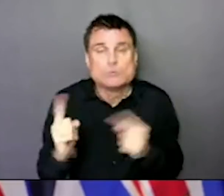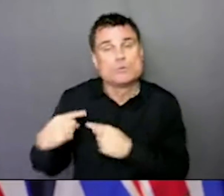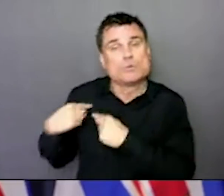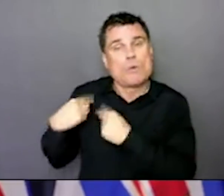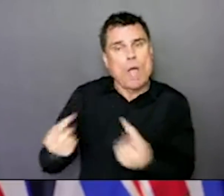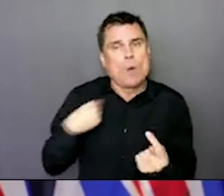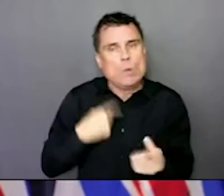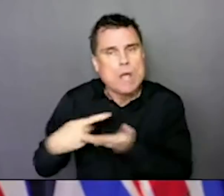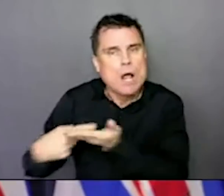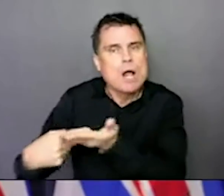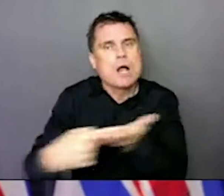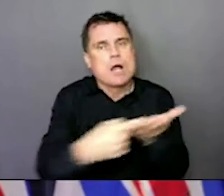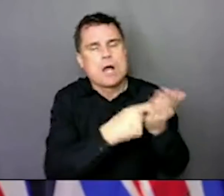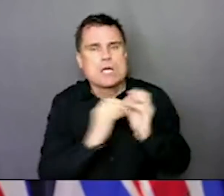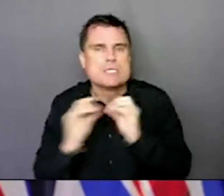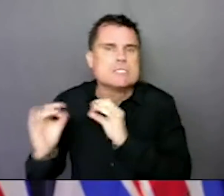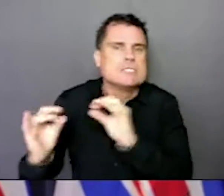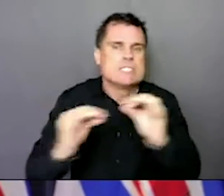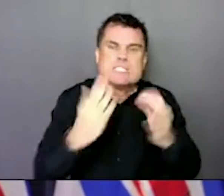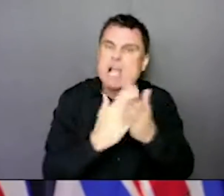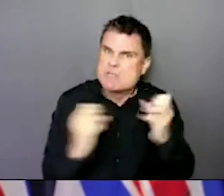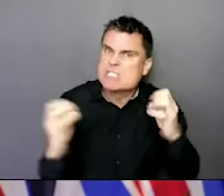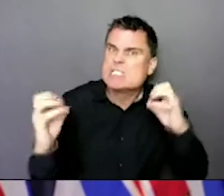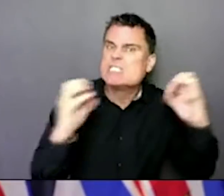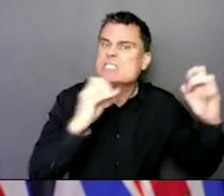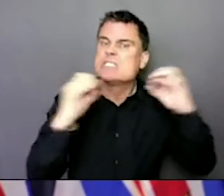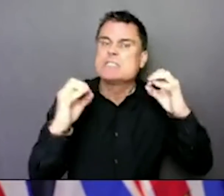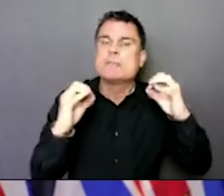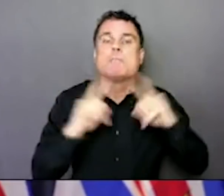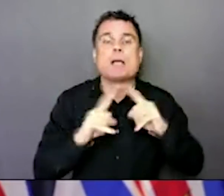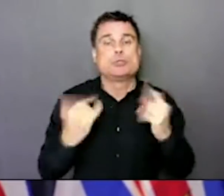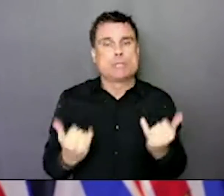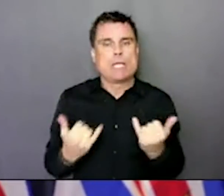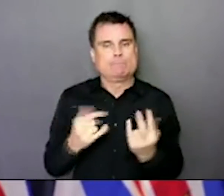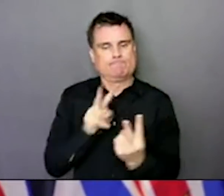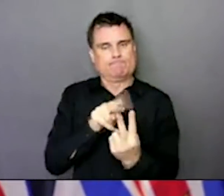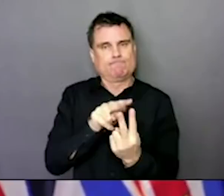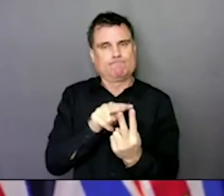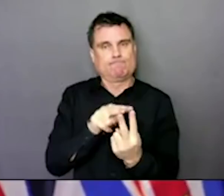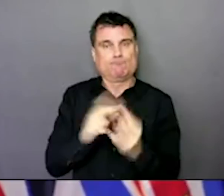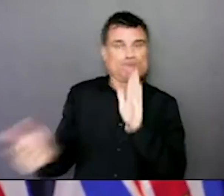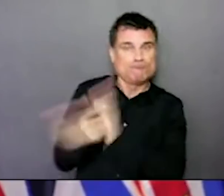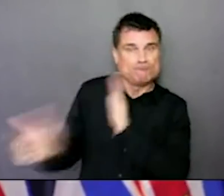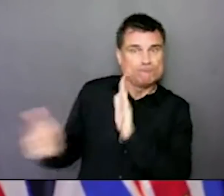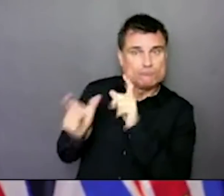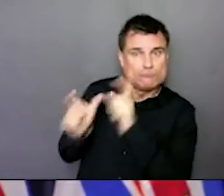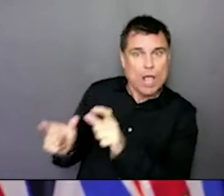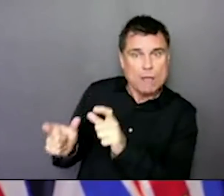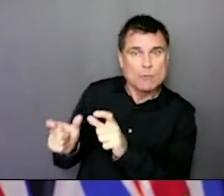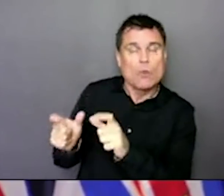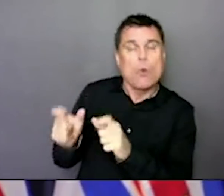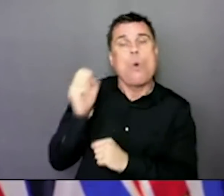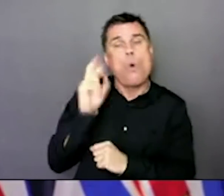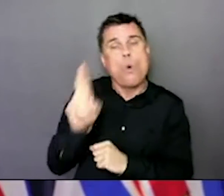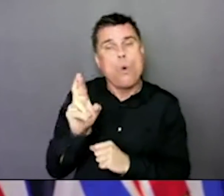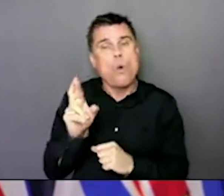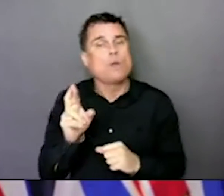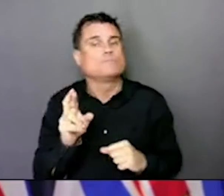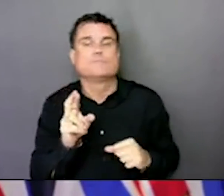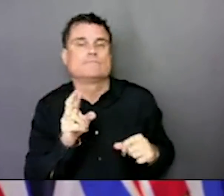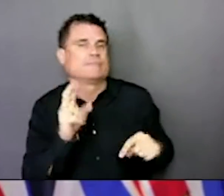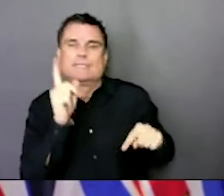put it to bed finally and said either we can do it, and this is how we would do it, or we can't, and this is the reason why. That's the objective over the next couple of